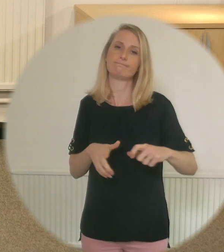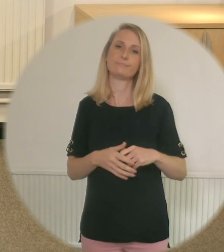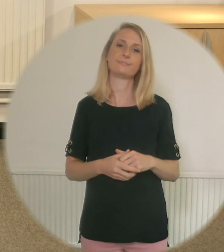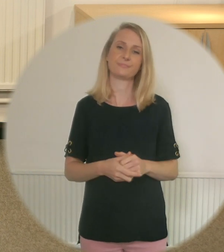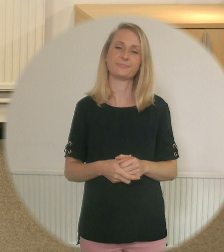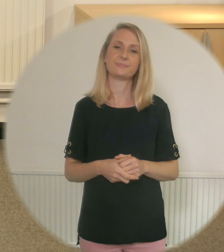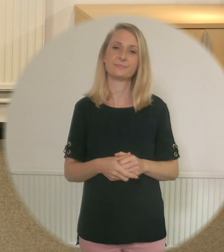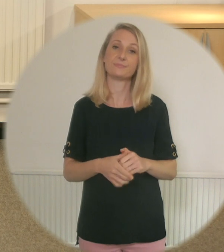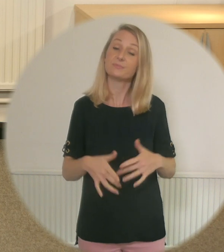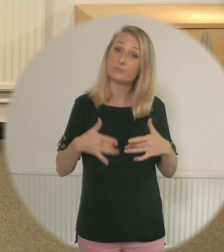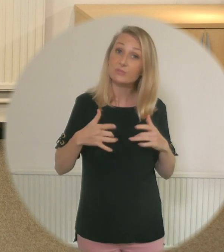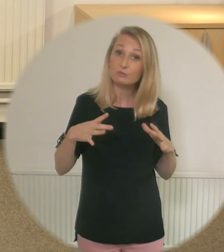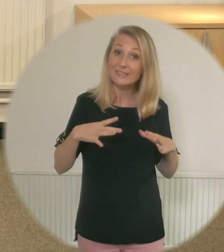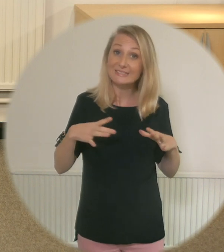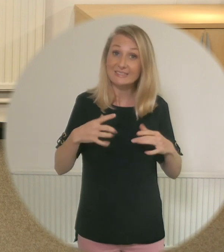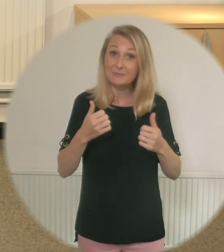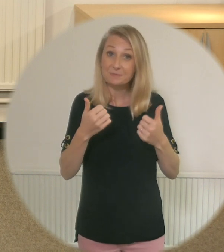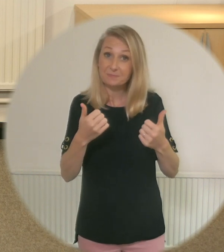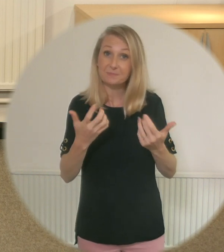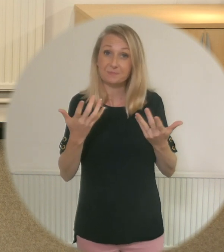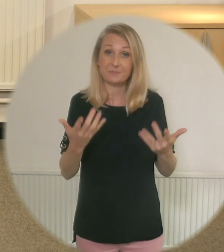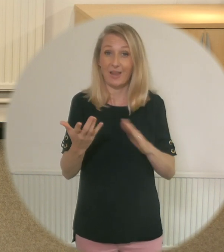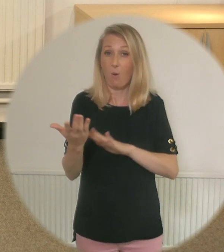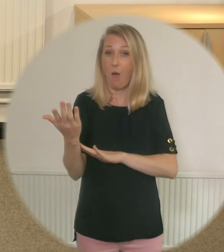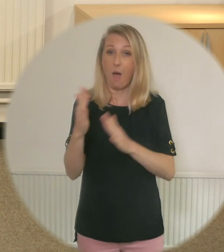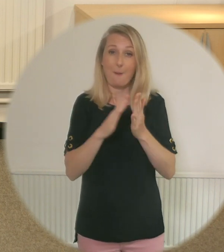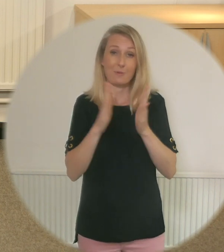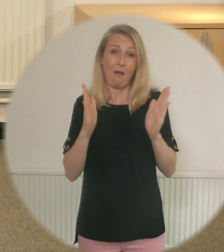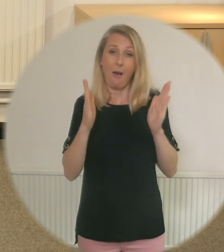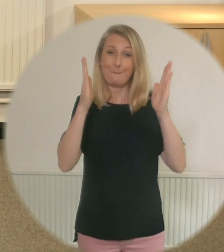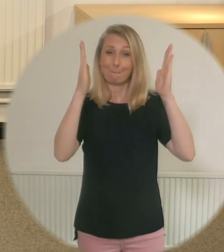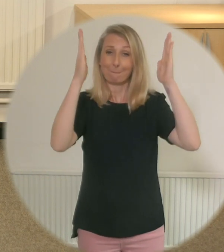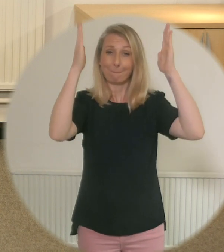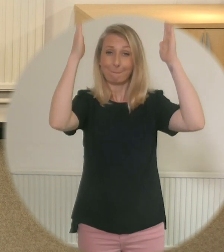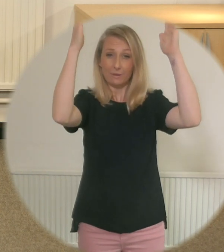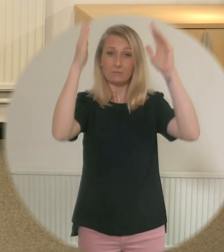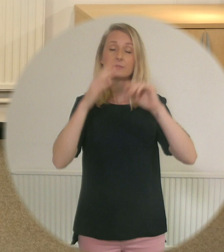When you feel ready, we're going to take the arms up in the air.